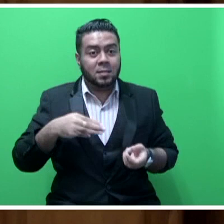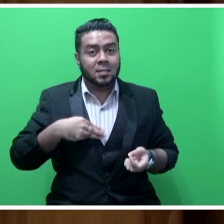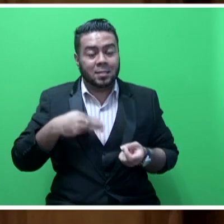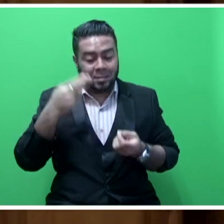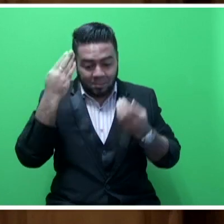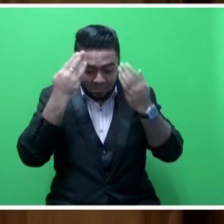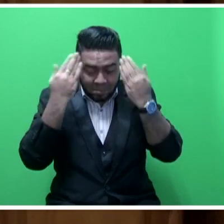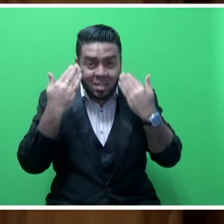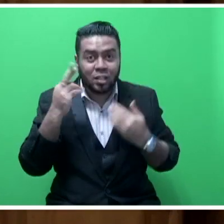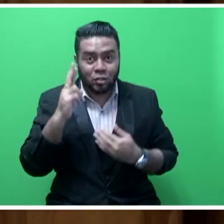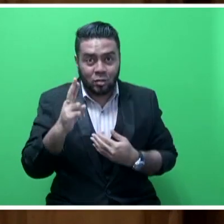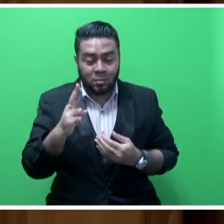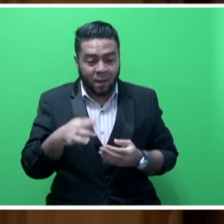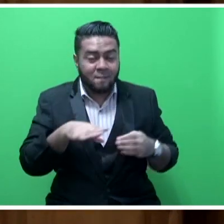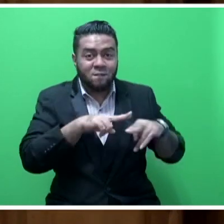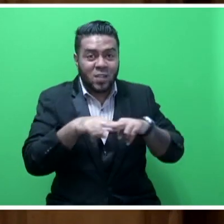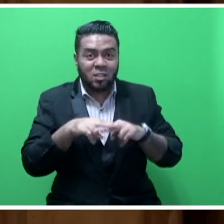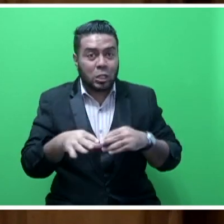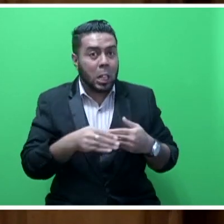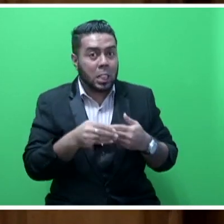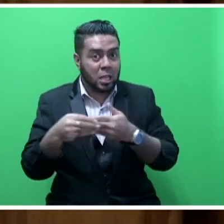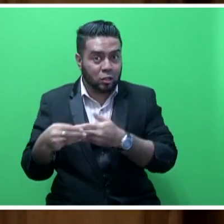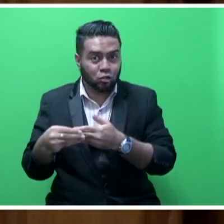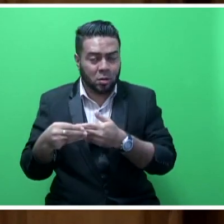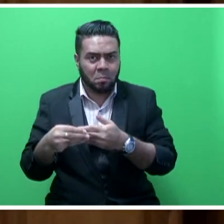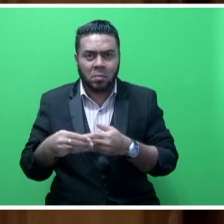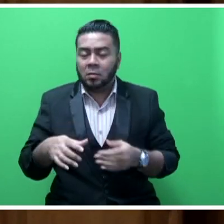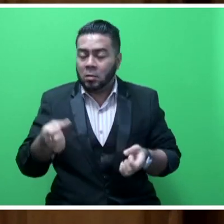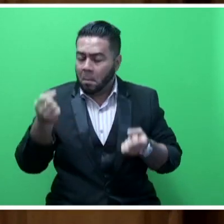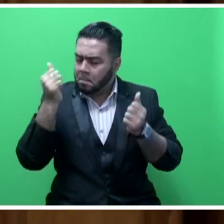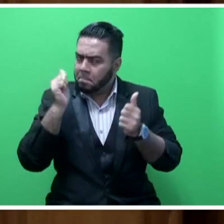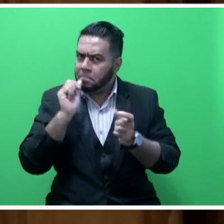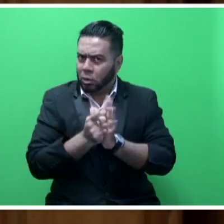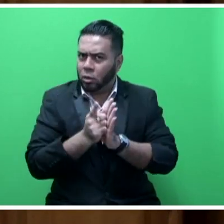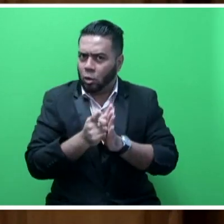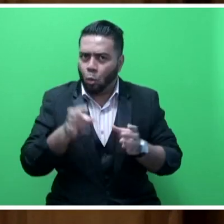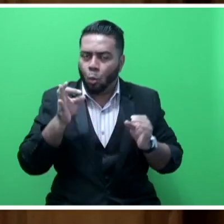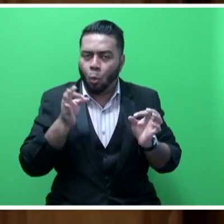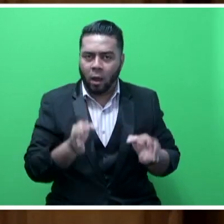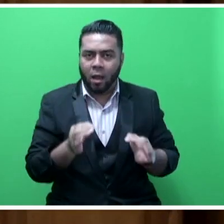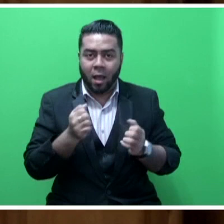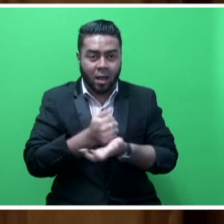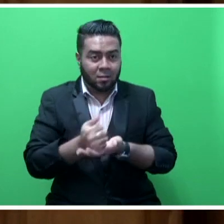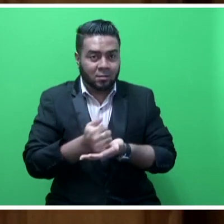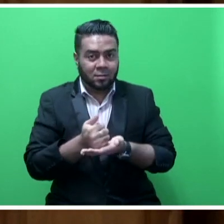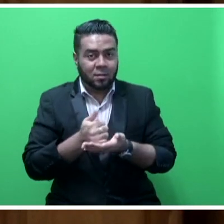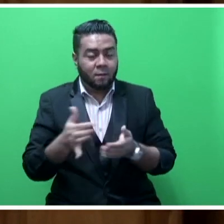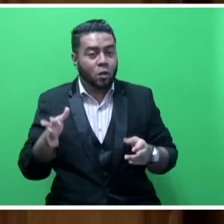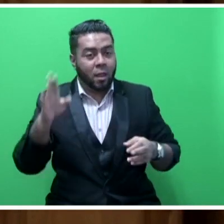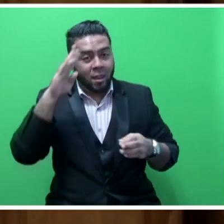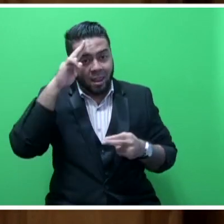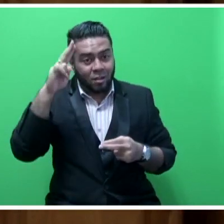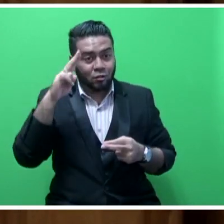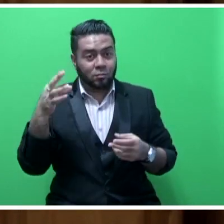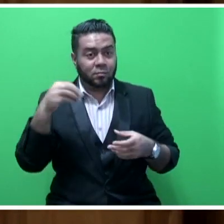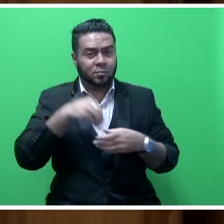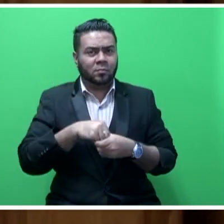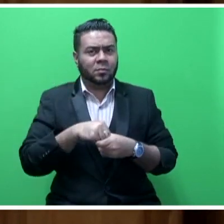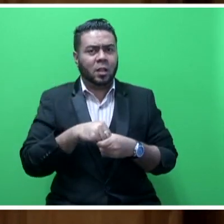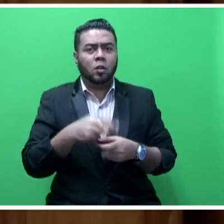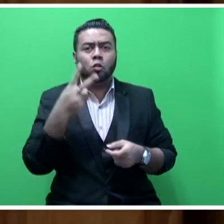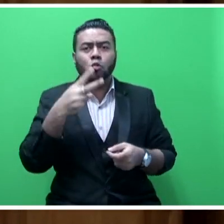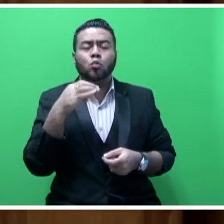Fiji's leadership's decisive action and the whole of nation coordination has resulted in over 200